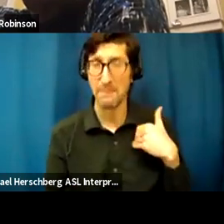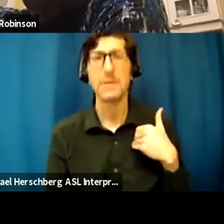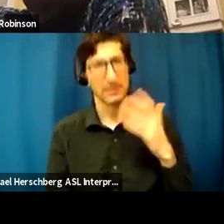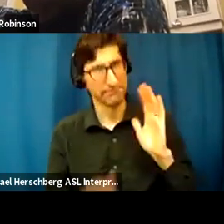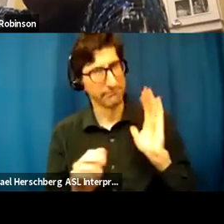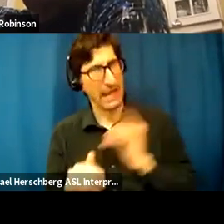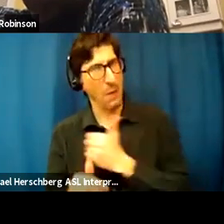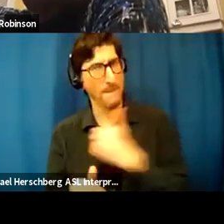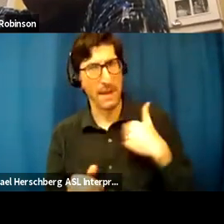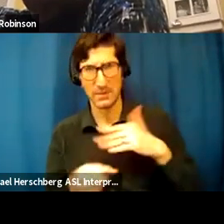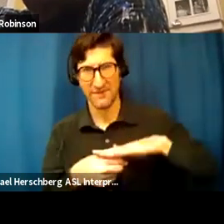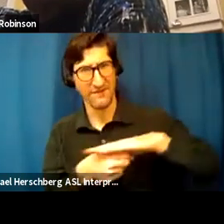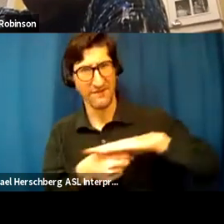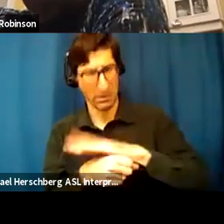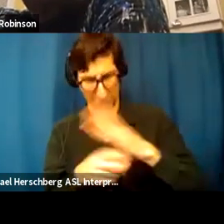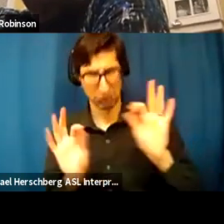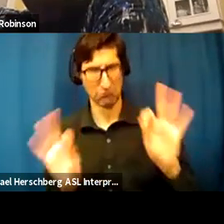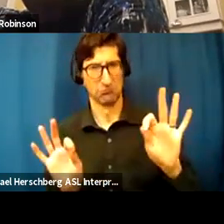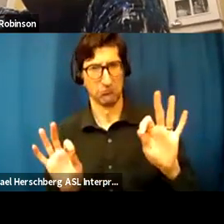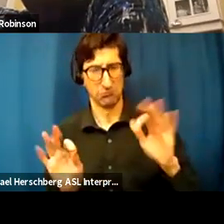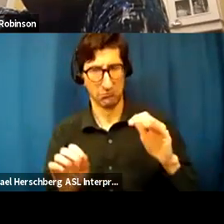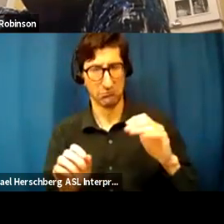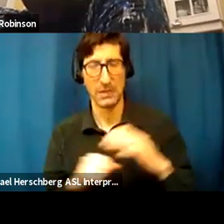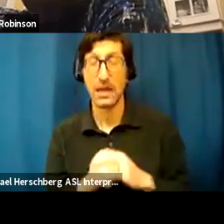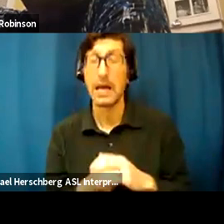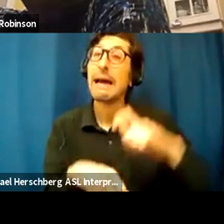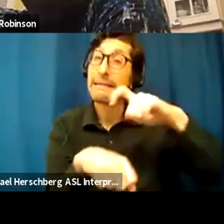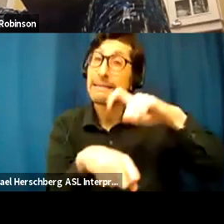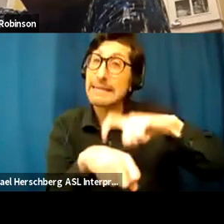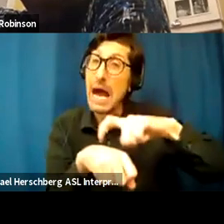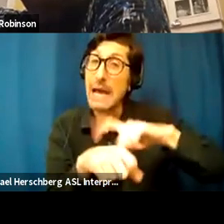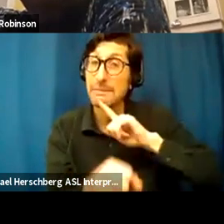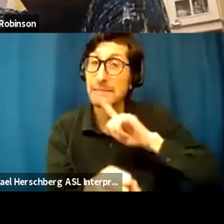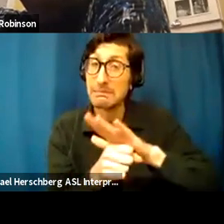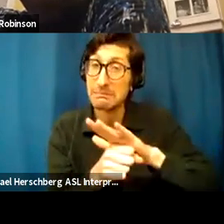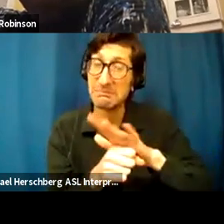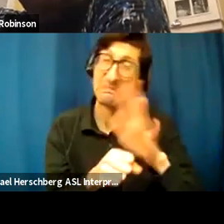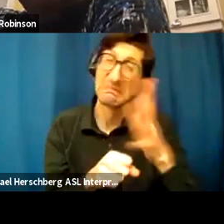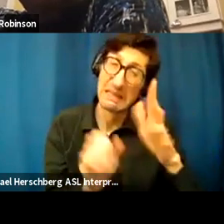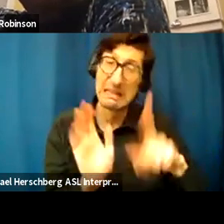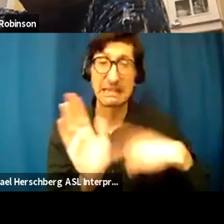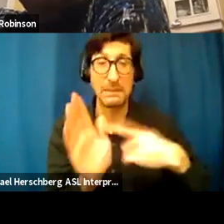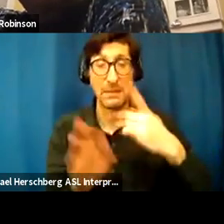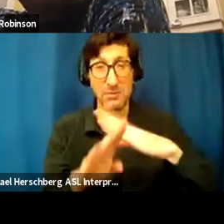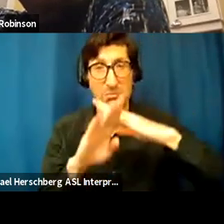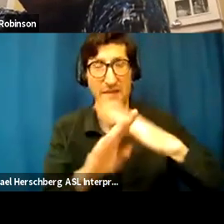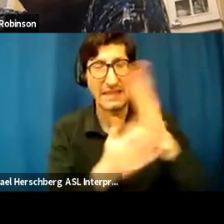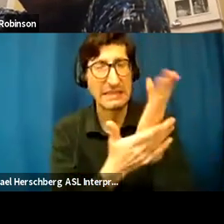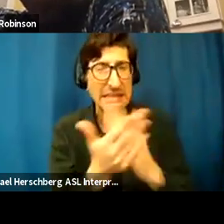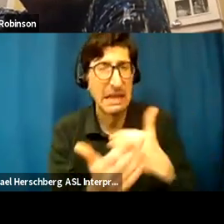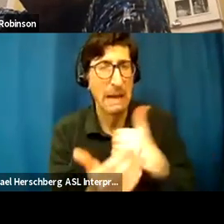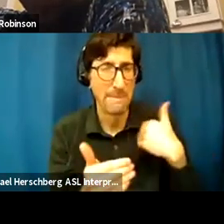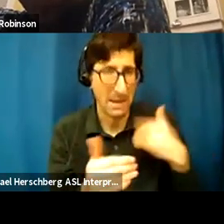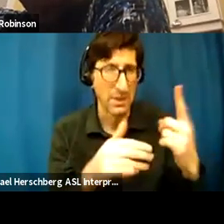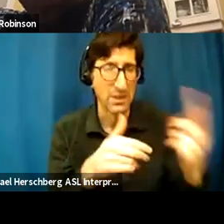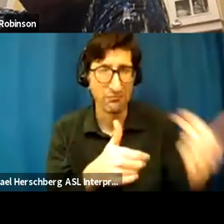say that time commitments sometimes do prevent certain members